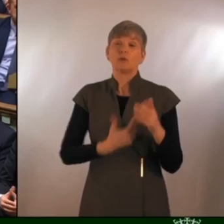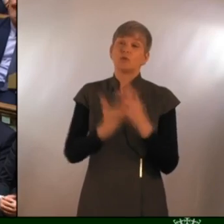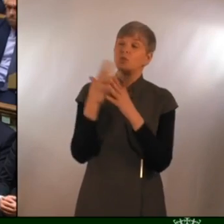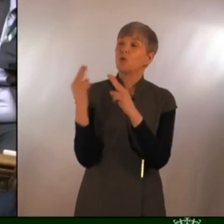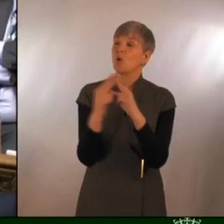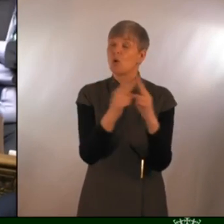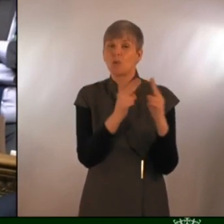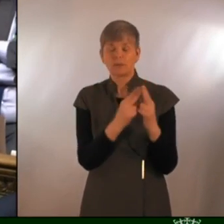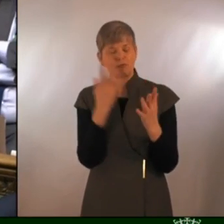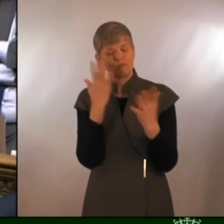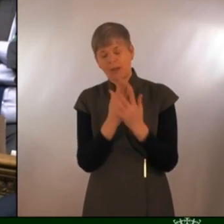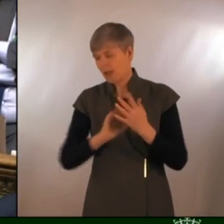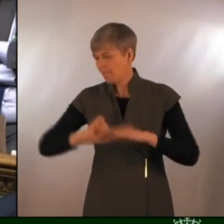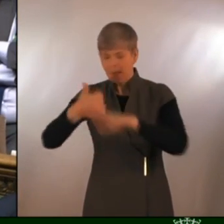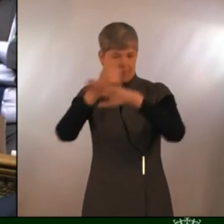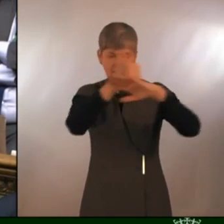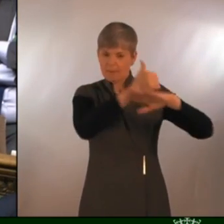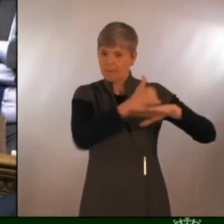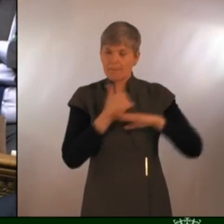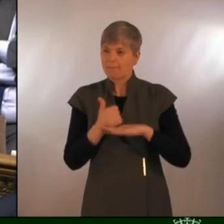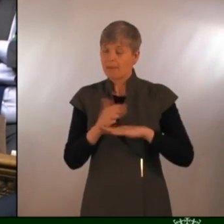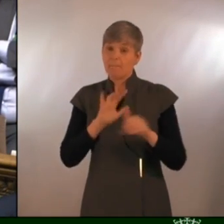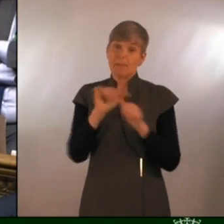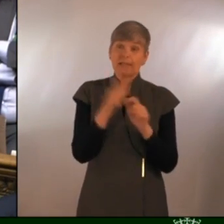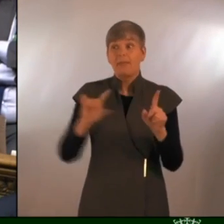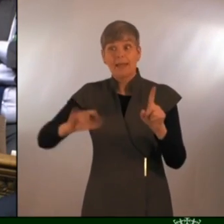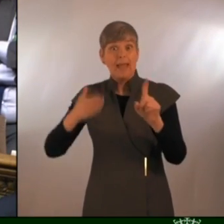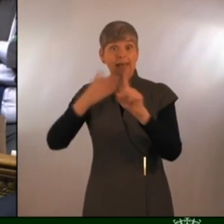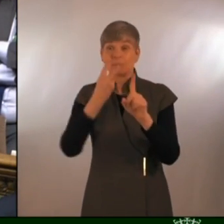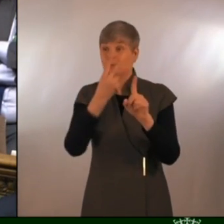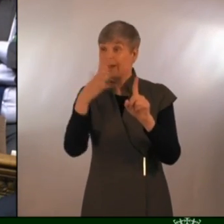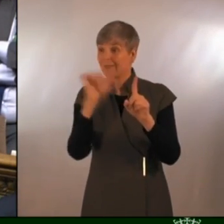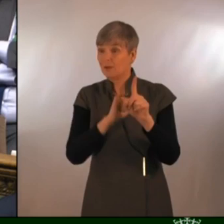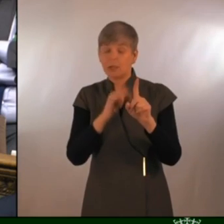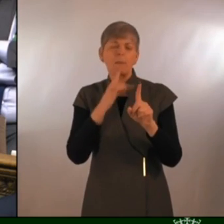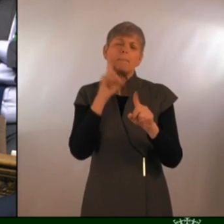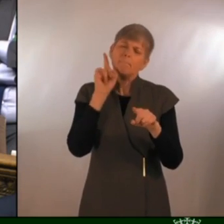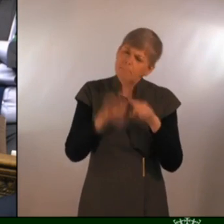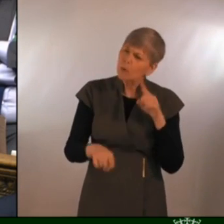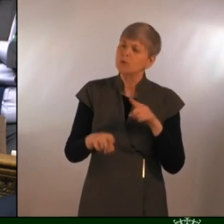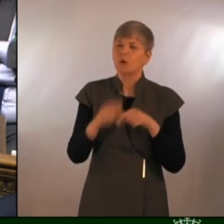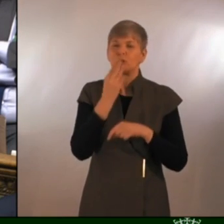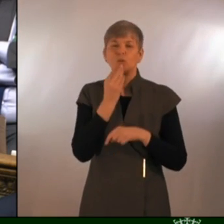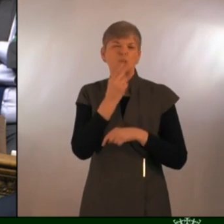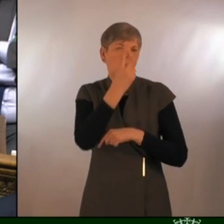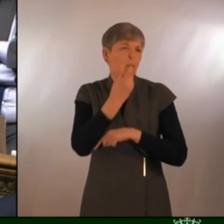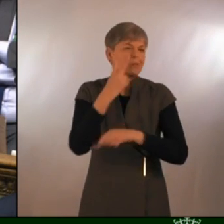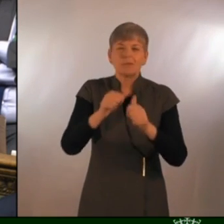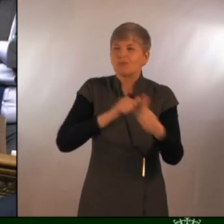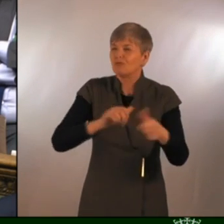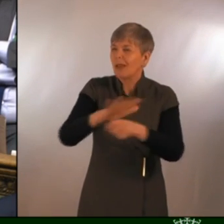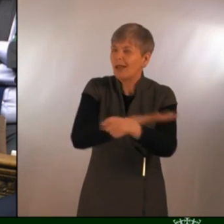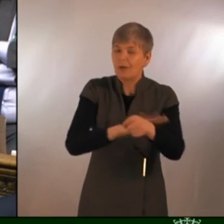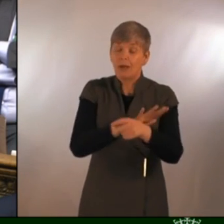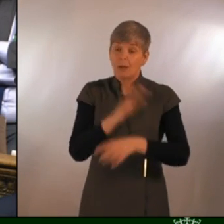smashing his own target of 25,000 new homes. The vast majority have been built on derelict brownfield sites. Will the Prime Minister support